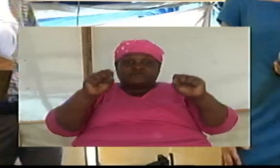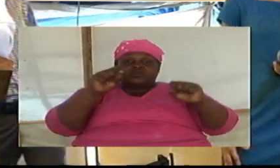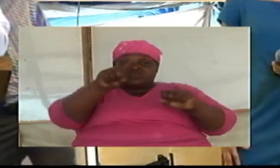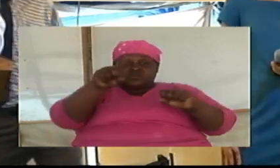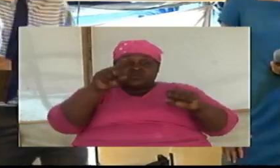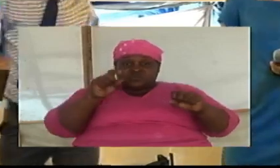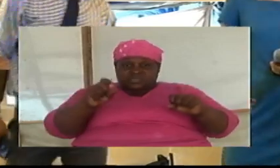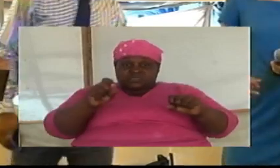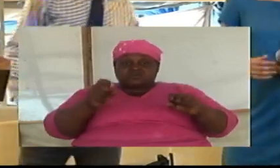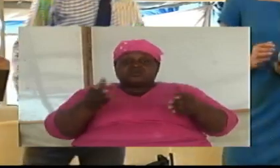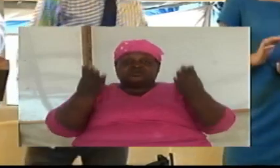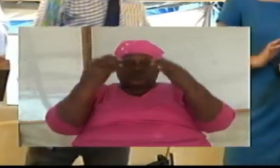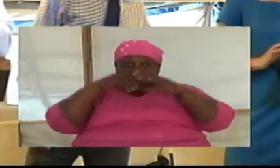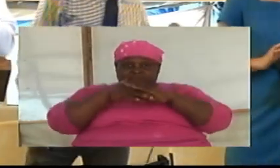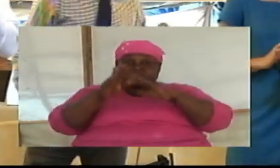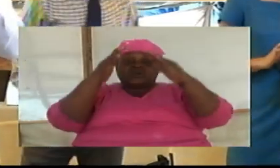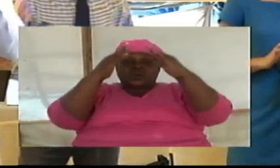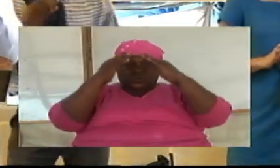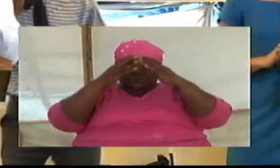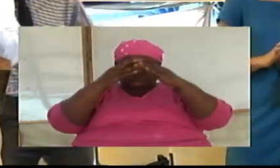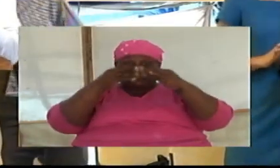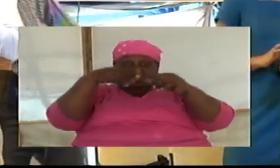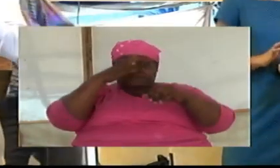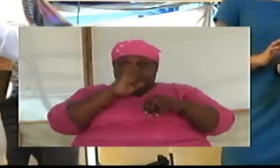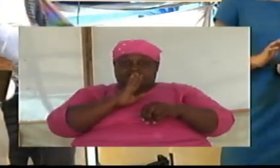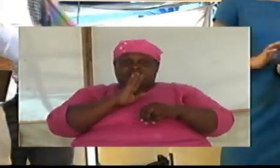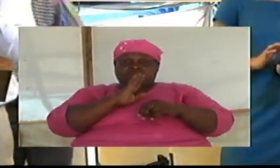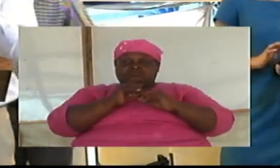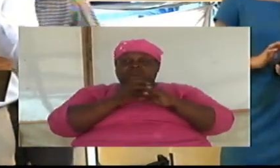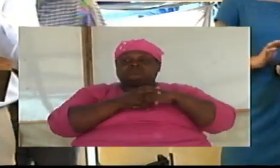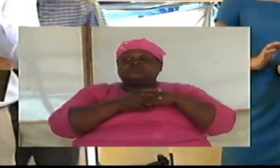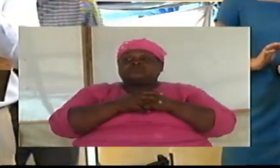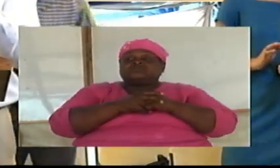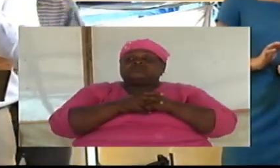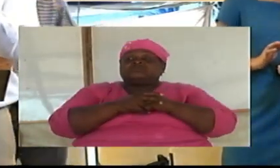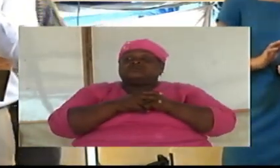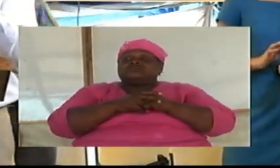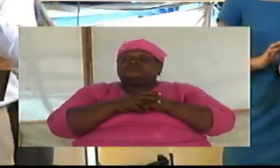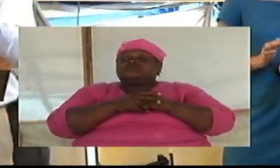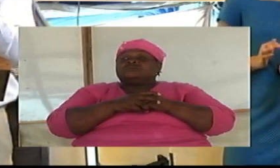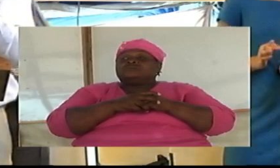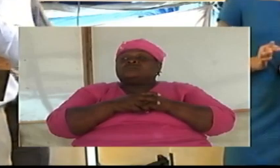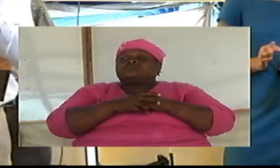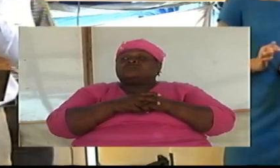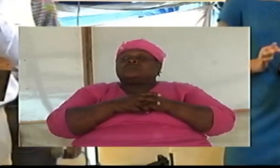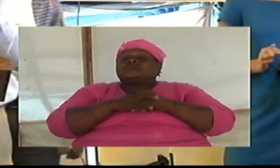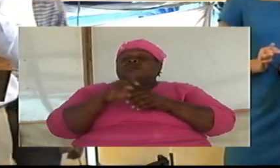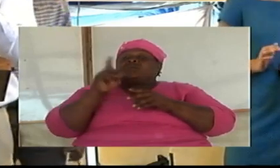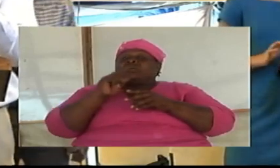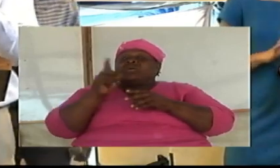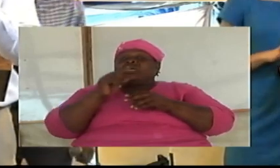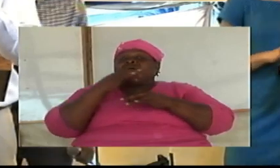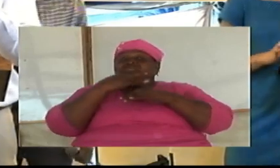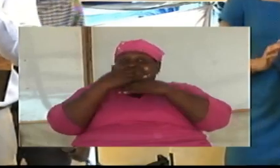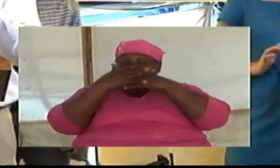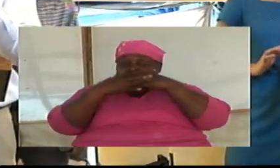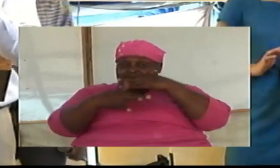house. You need to get into the house. Hallelujah. Hallelujah. Where that blood